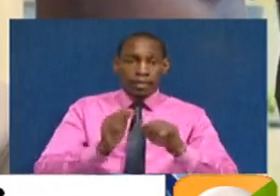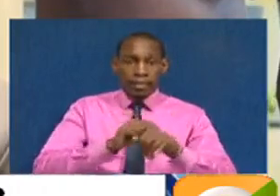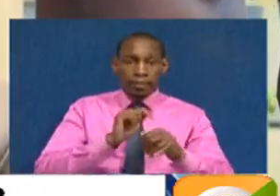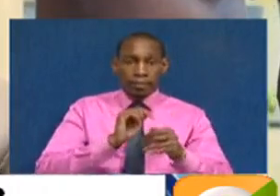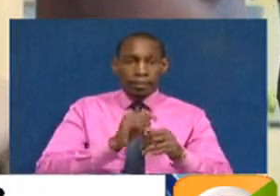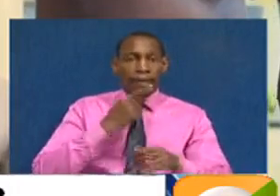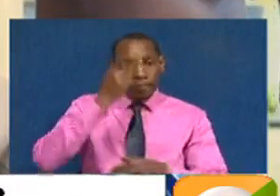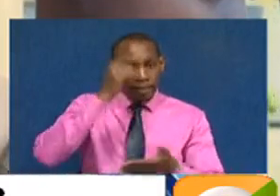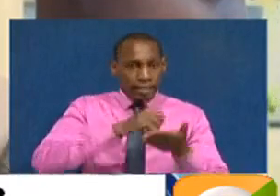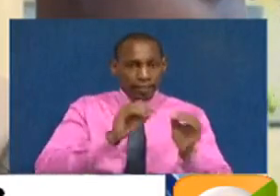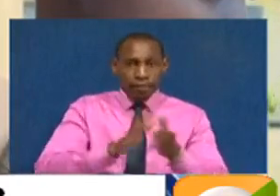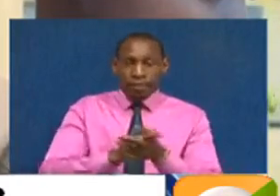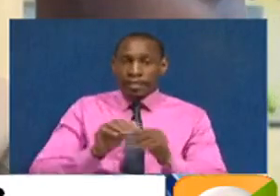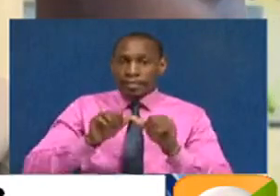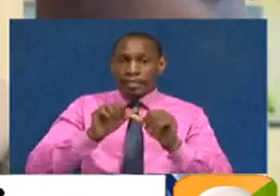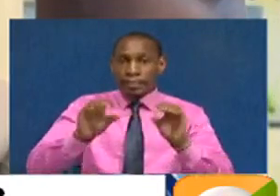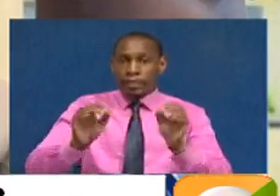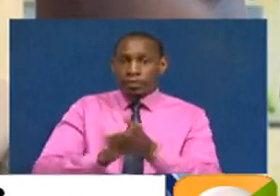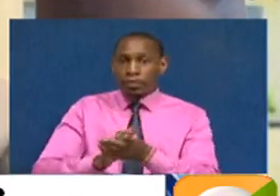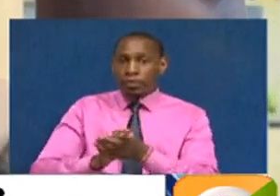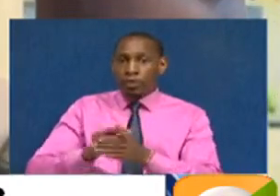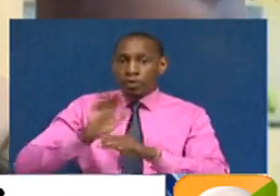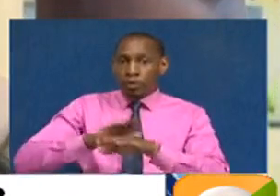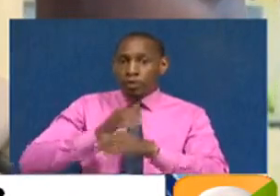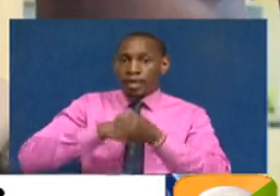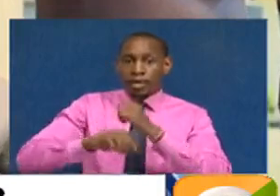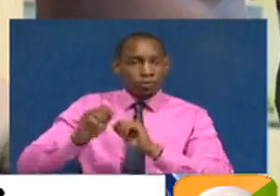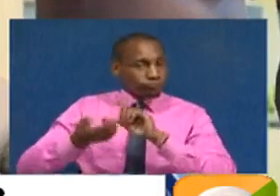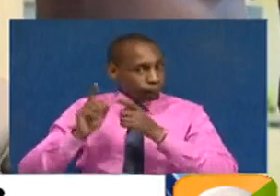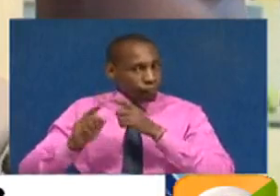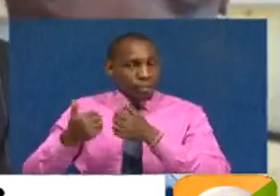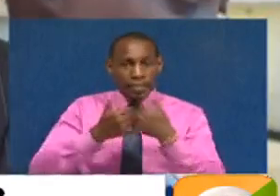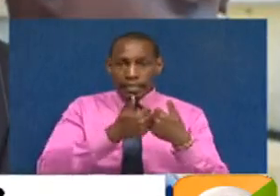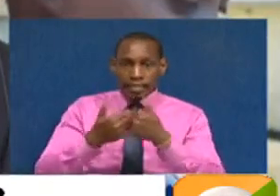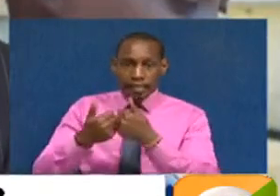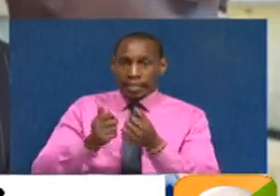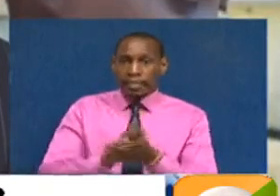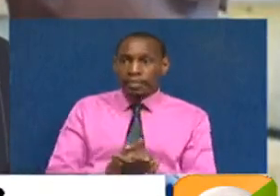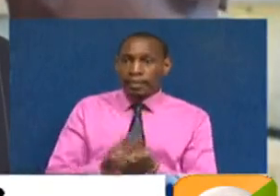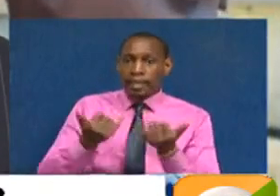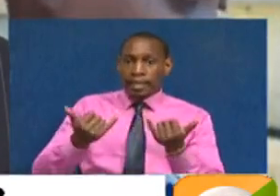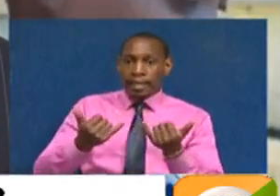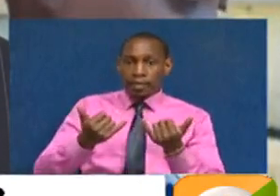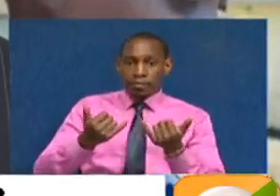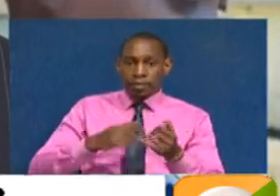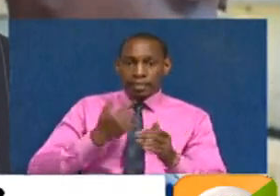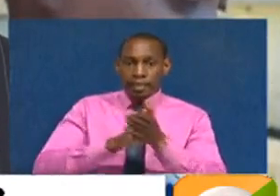the parent, we have seen that sustainability of some of the very good interventions that we think about becomes a challenge upstream. As a practitioner, I have